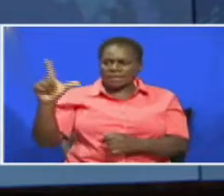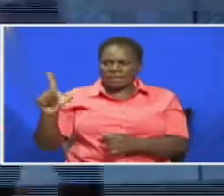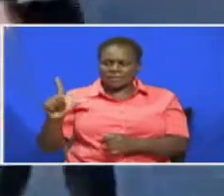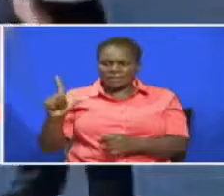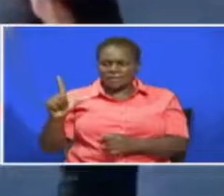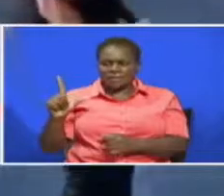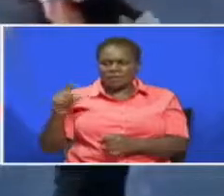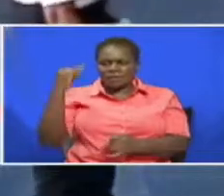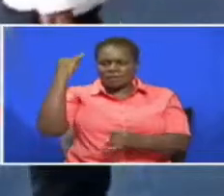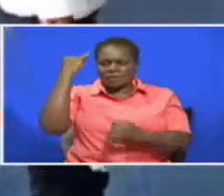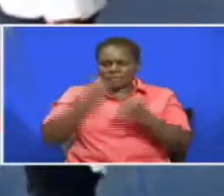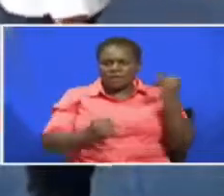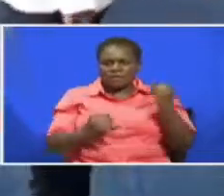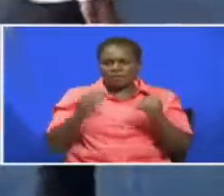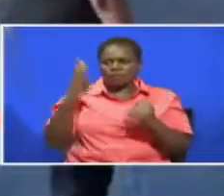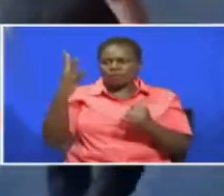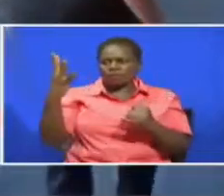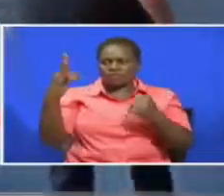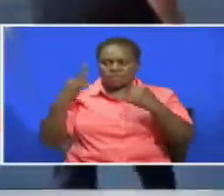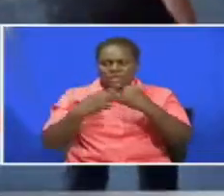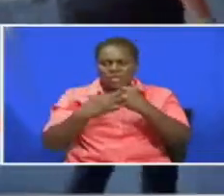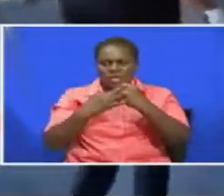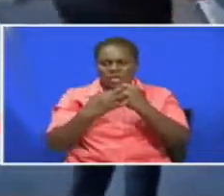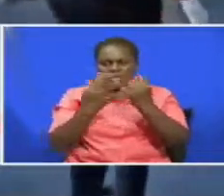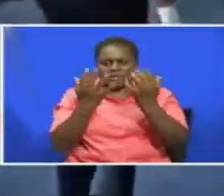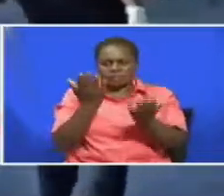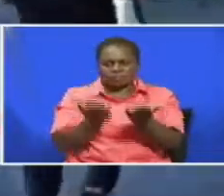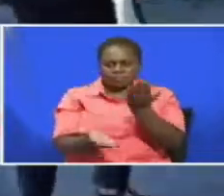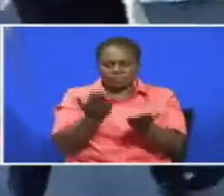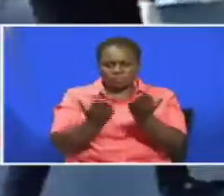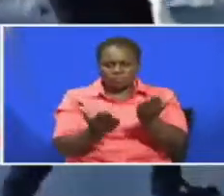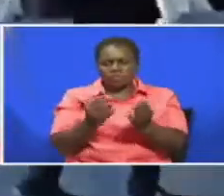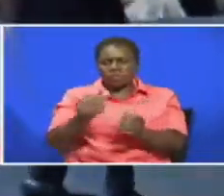Kinyi in the finals of the 48-kilogram weight category,